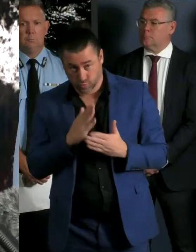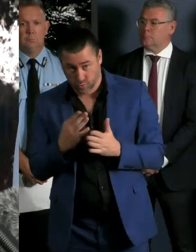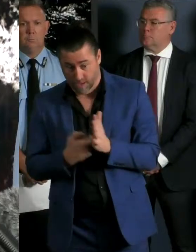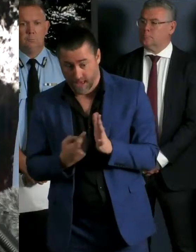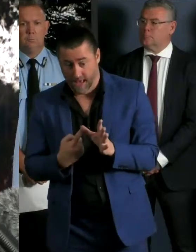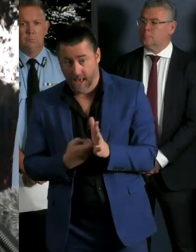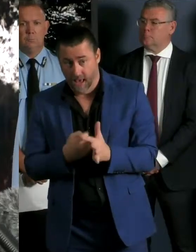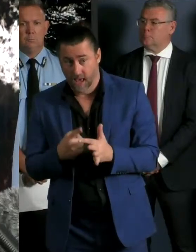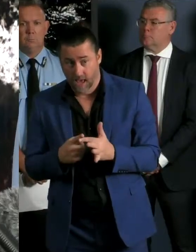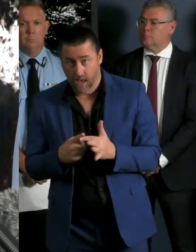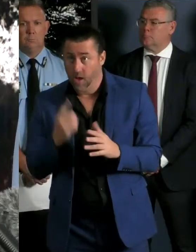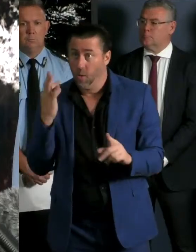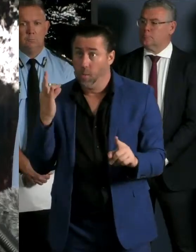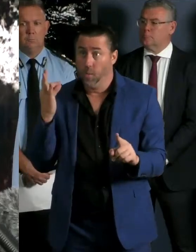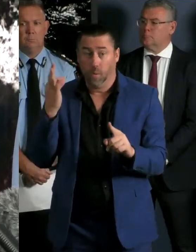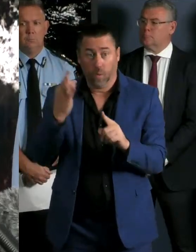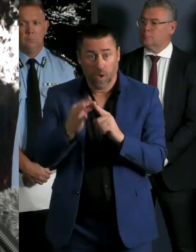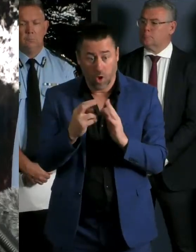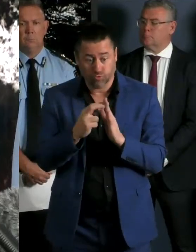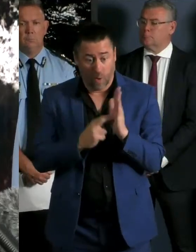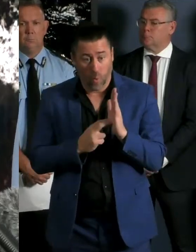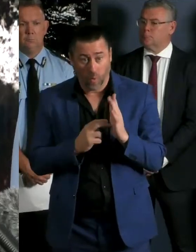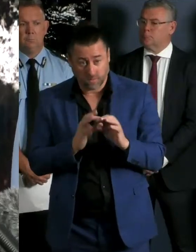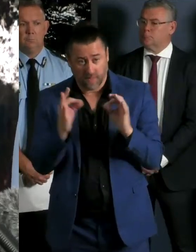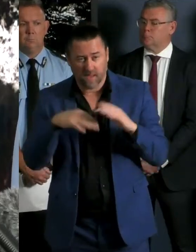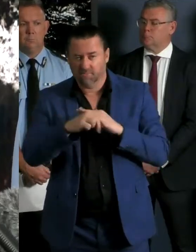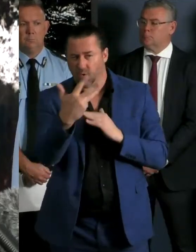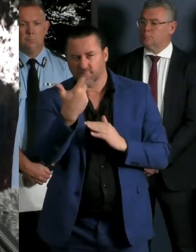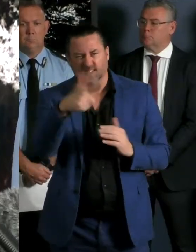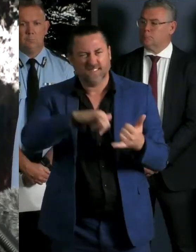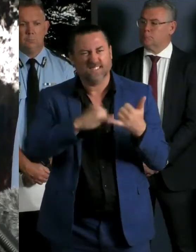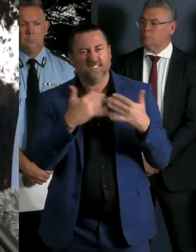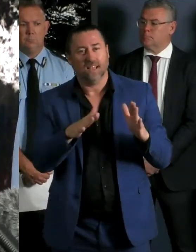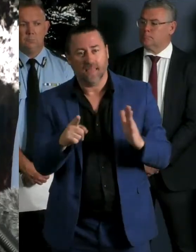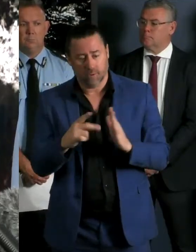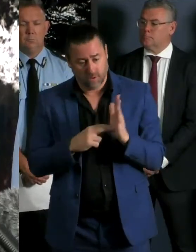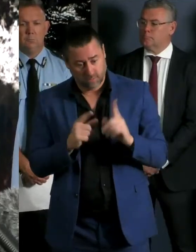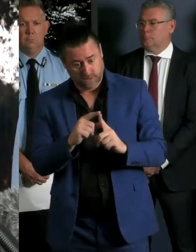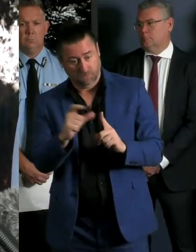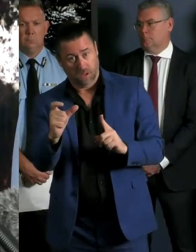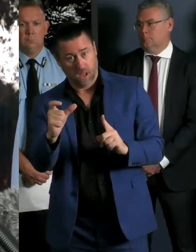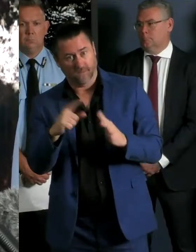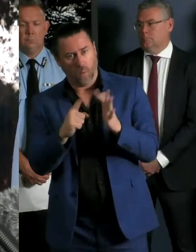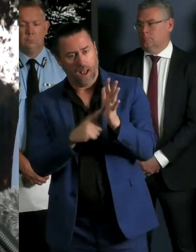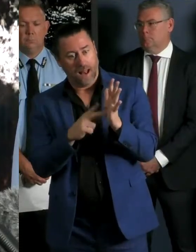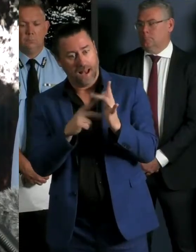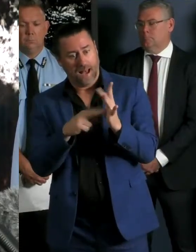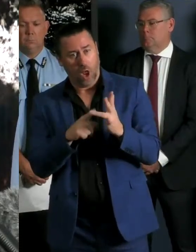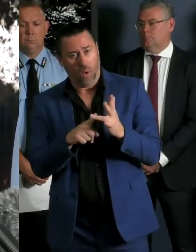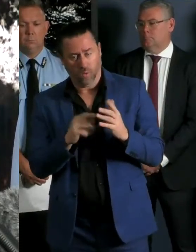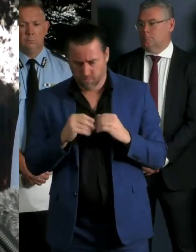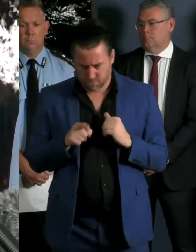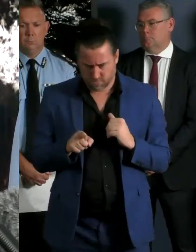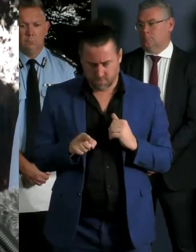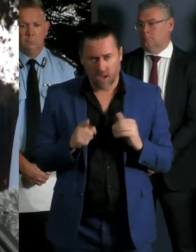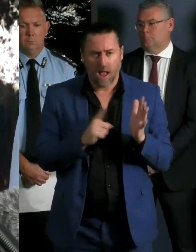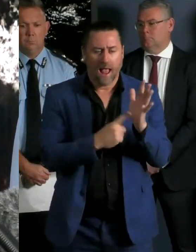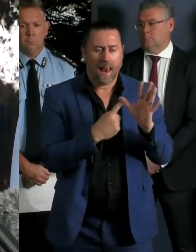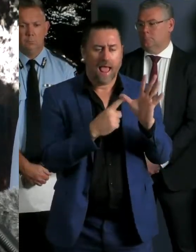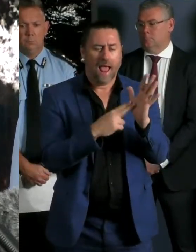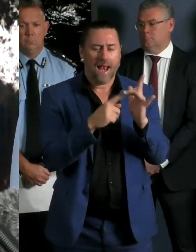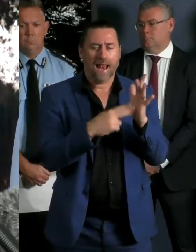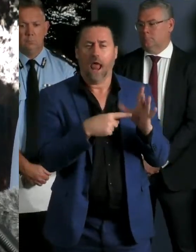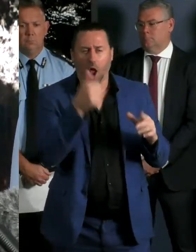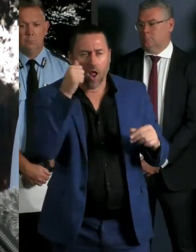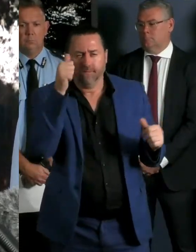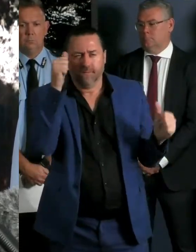had one on the record since the records begun in the 70s. So it's rare in December, but it's even rarer to see that in an El Nino year,